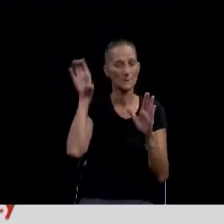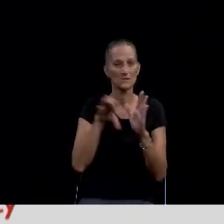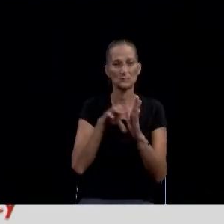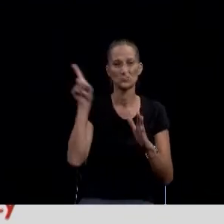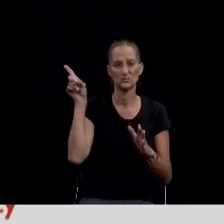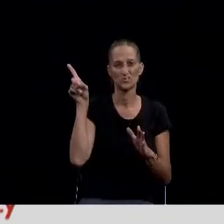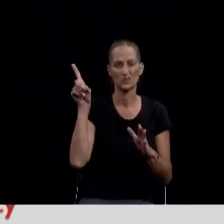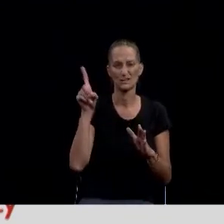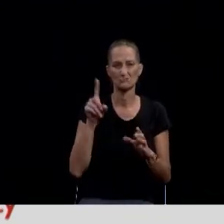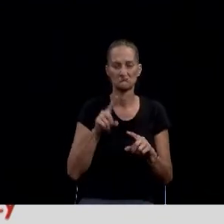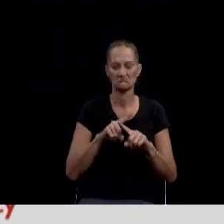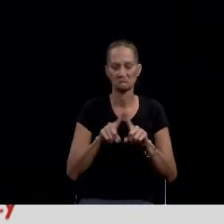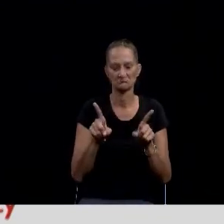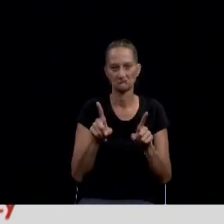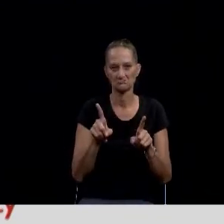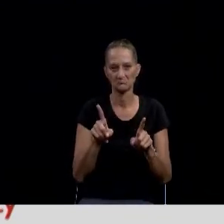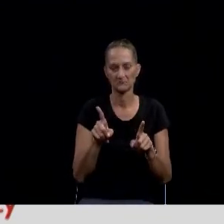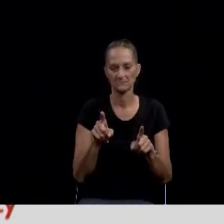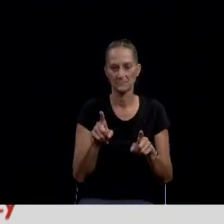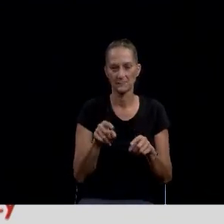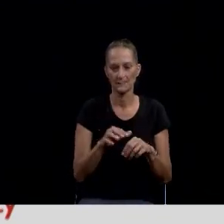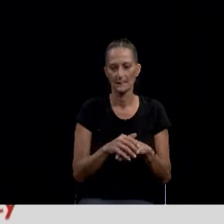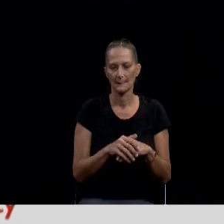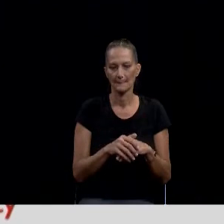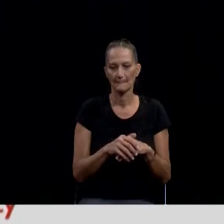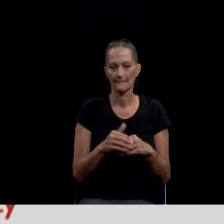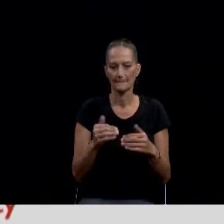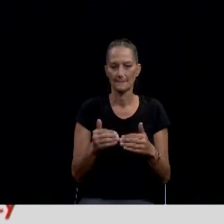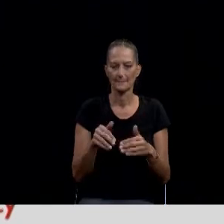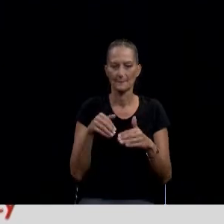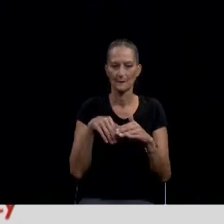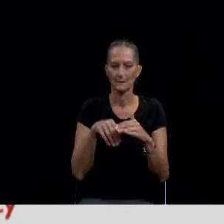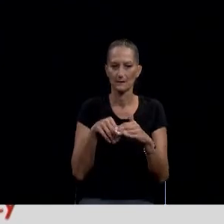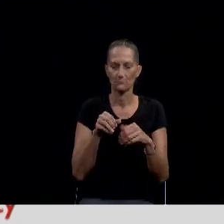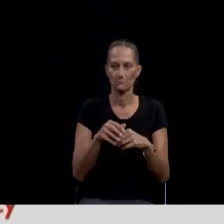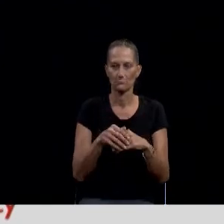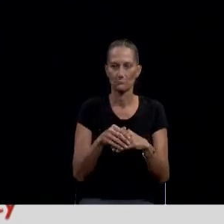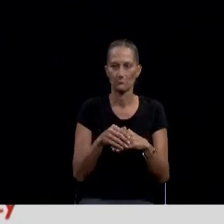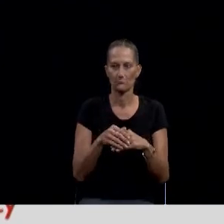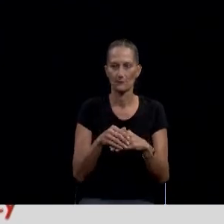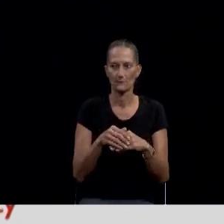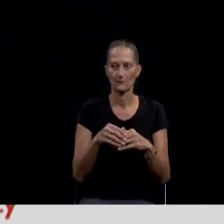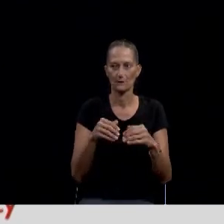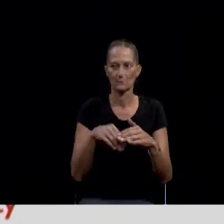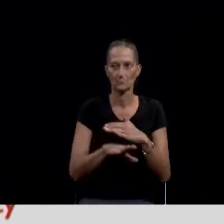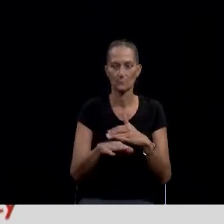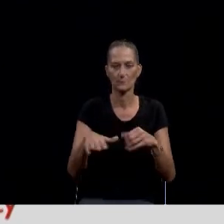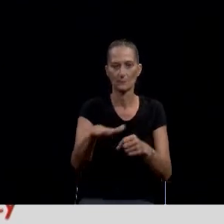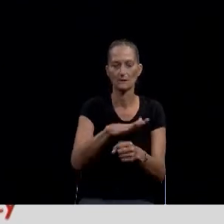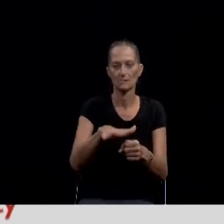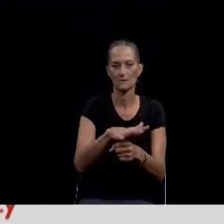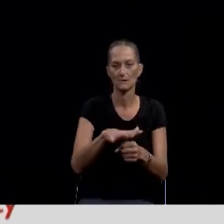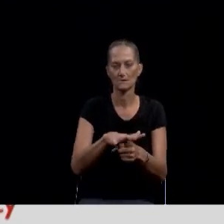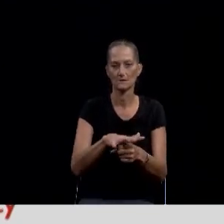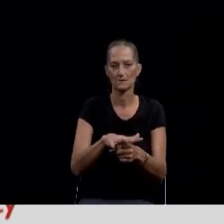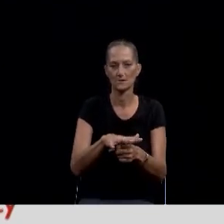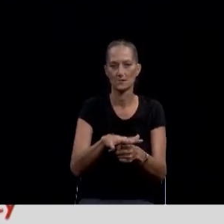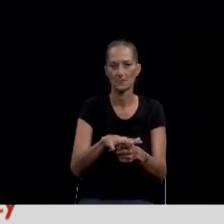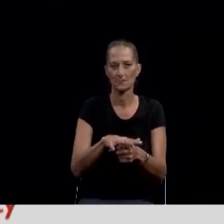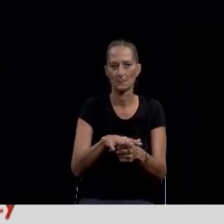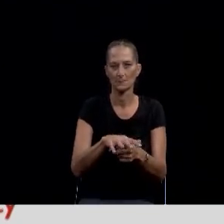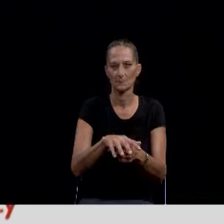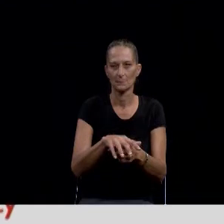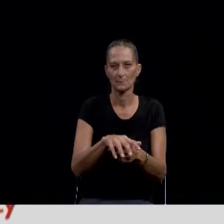Moving into the plaza, the stage will also incorporate the patterned metal as shade, as well as board-formed concrete that echoes the timbers used on the bollards